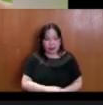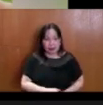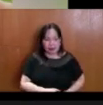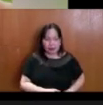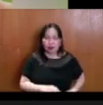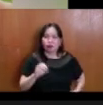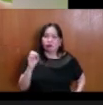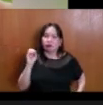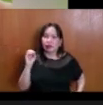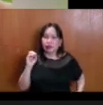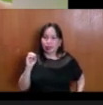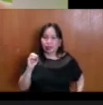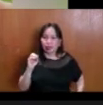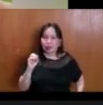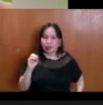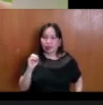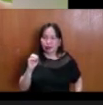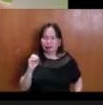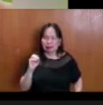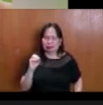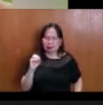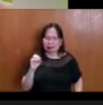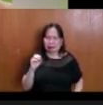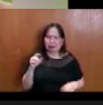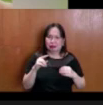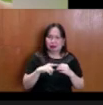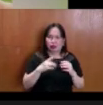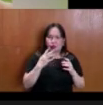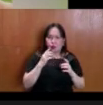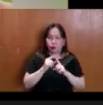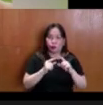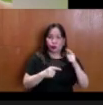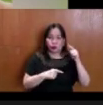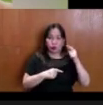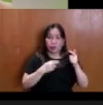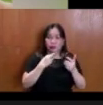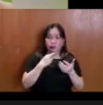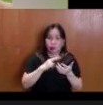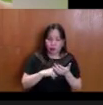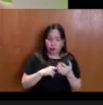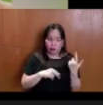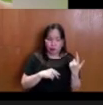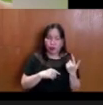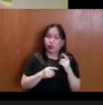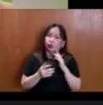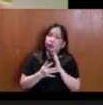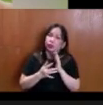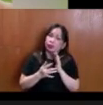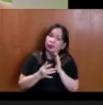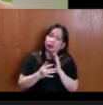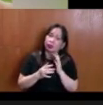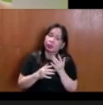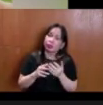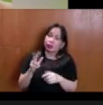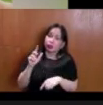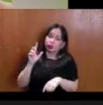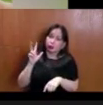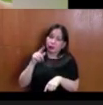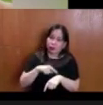Zero. There was no word green in the report. The word technology was mentioned three